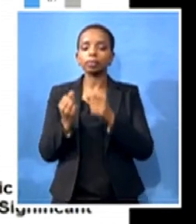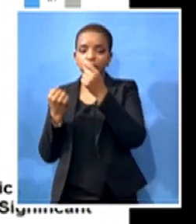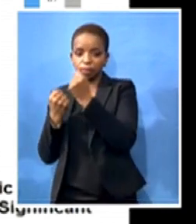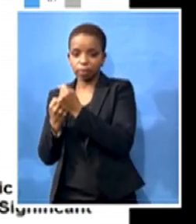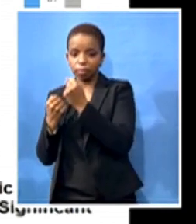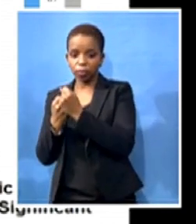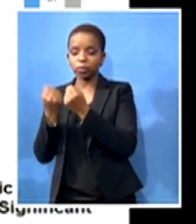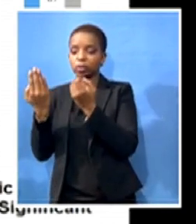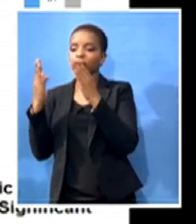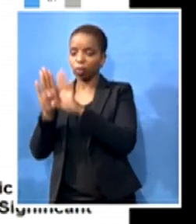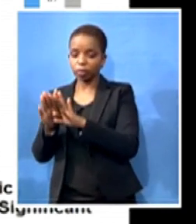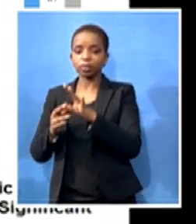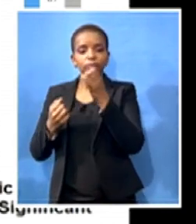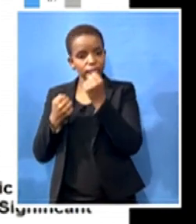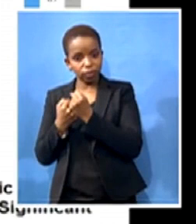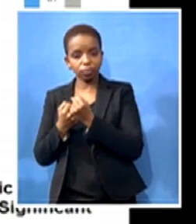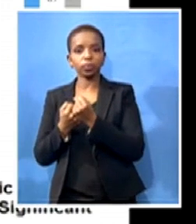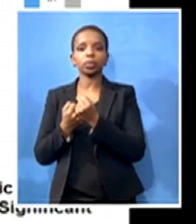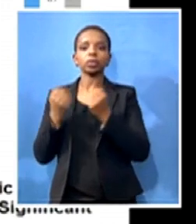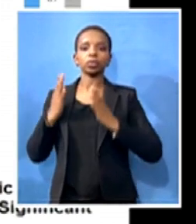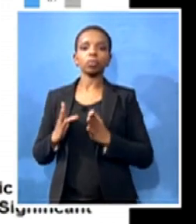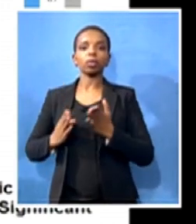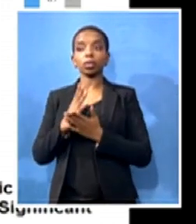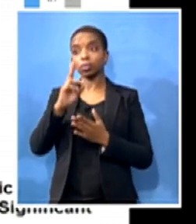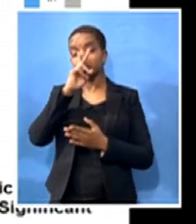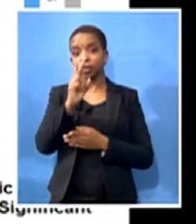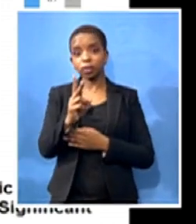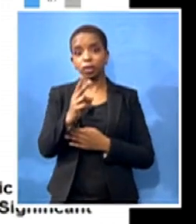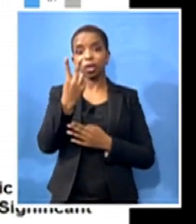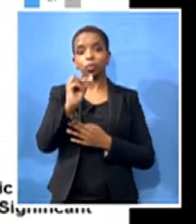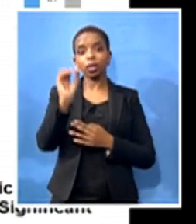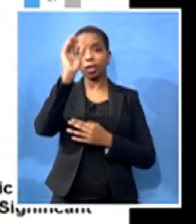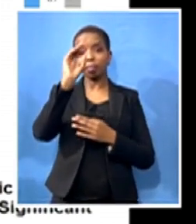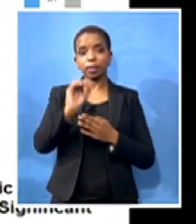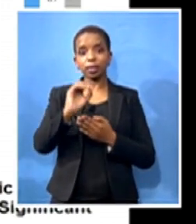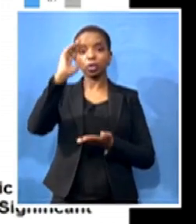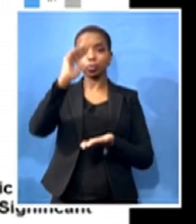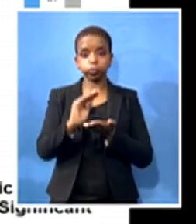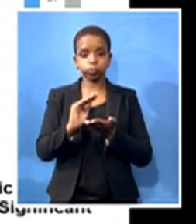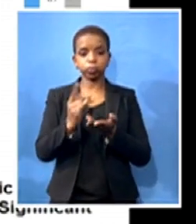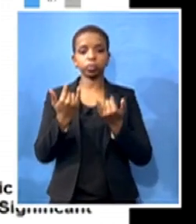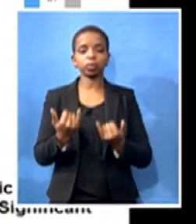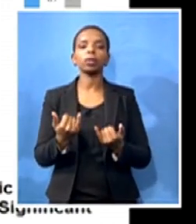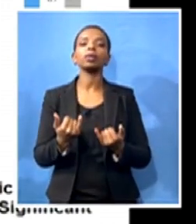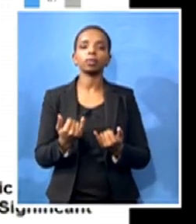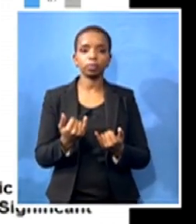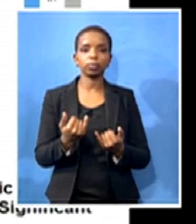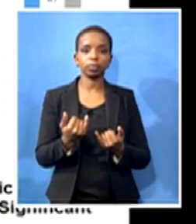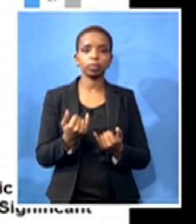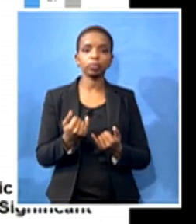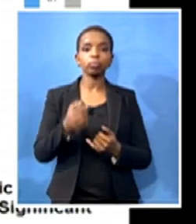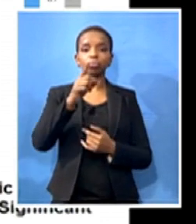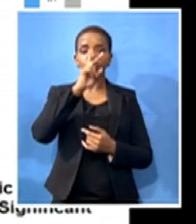there's almost a 20% drop there. So if you look at if you consider the previous two slides in terms of